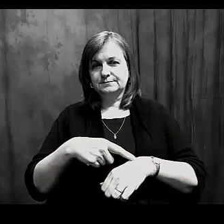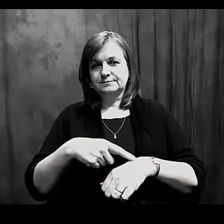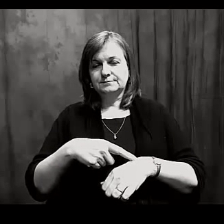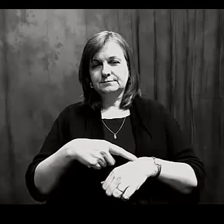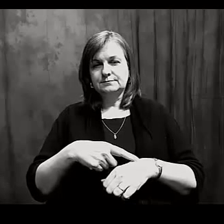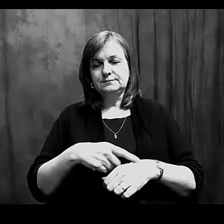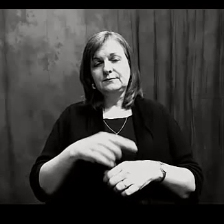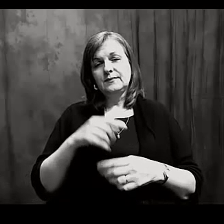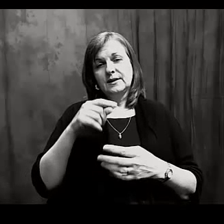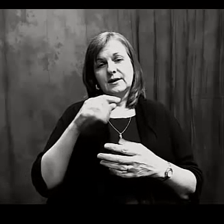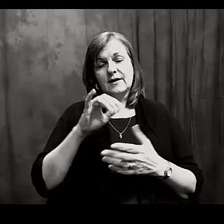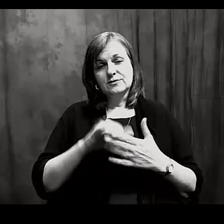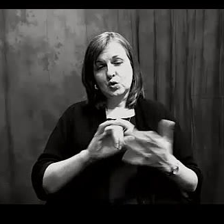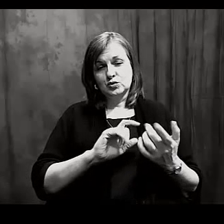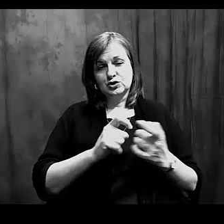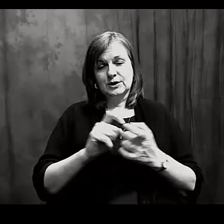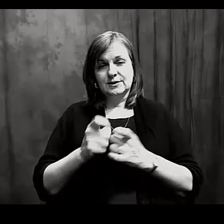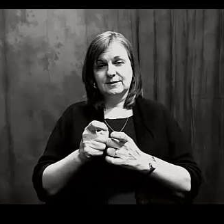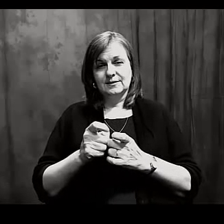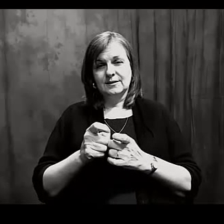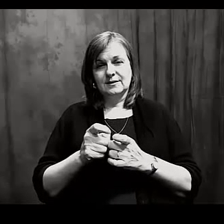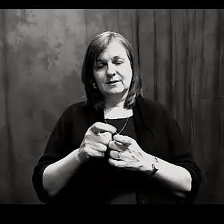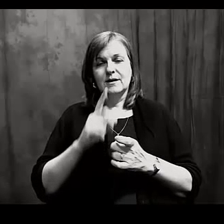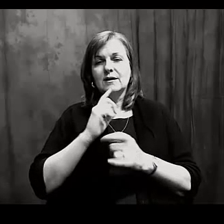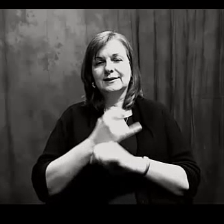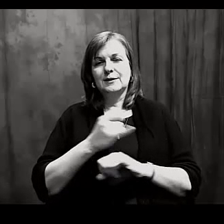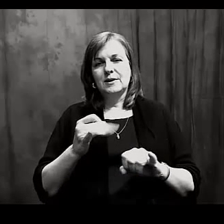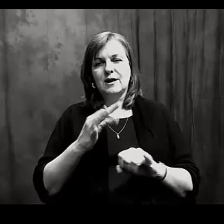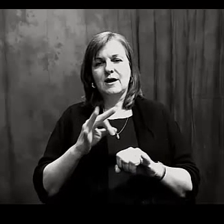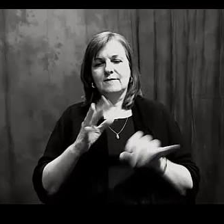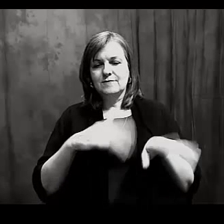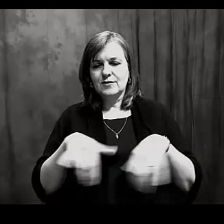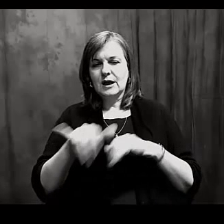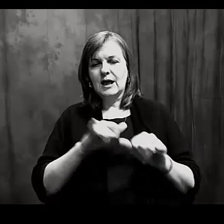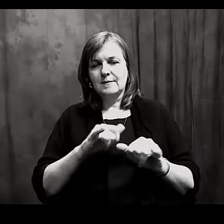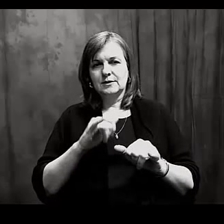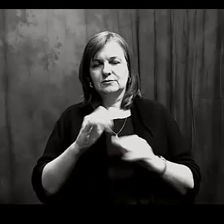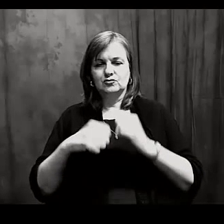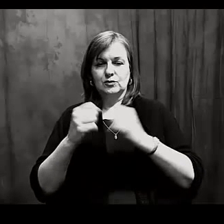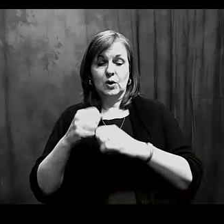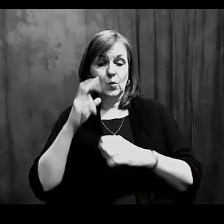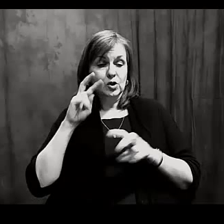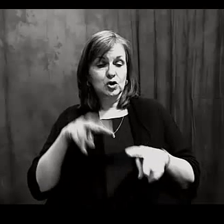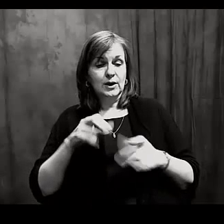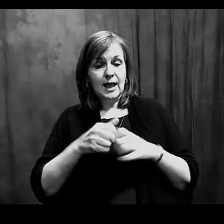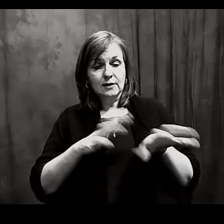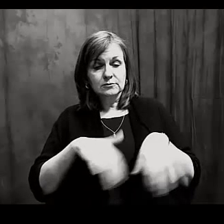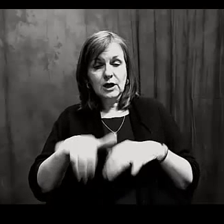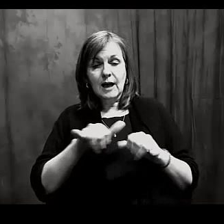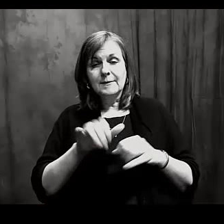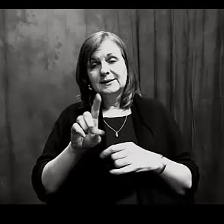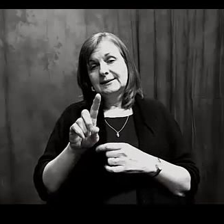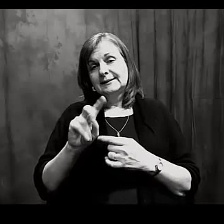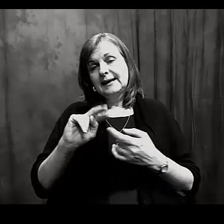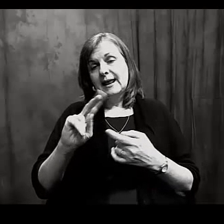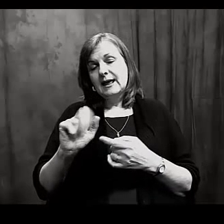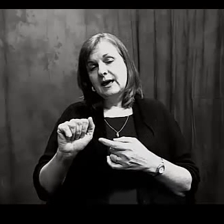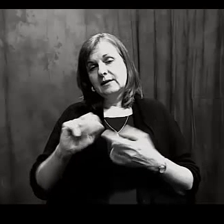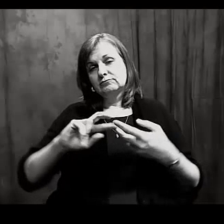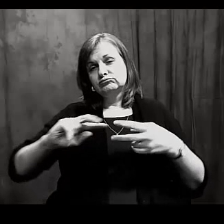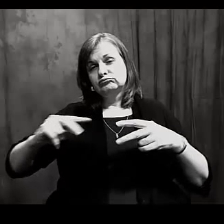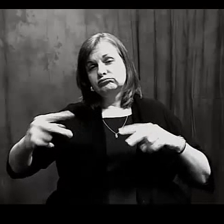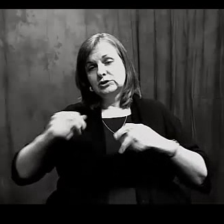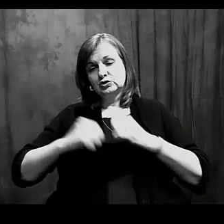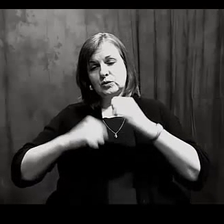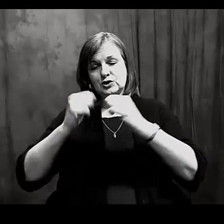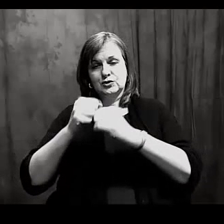time independent of those commonalities. So we look at common DNA structures. So there's some